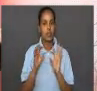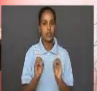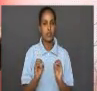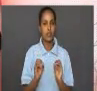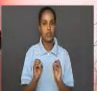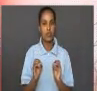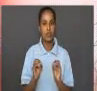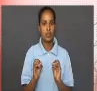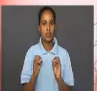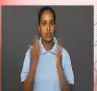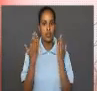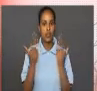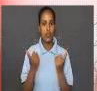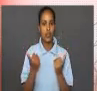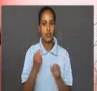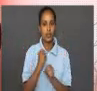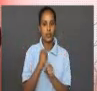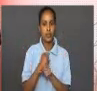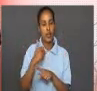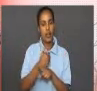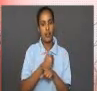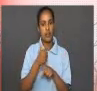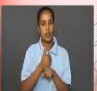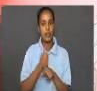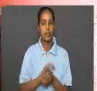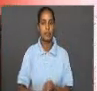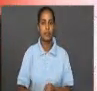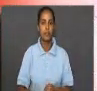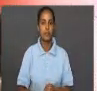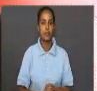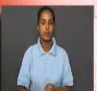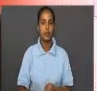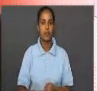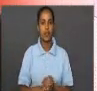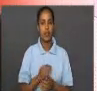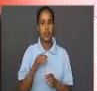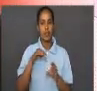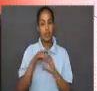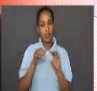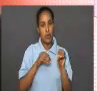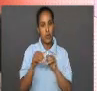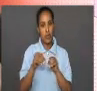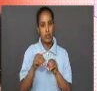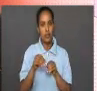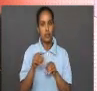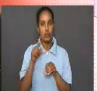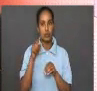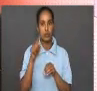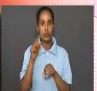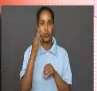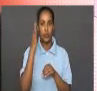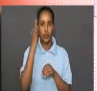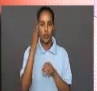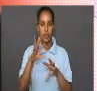Students, let us do an activity. In a moment, you will